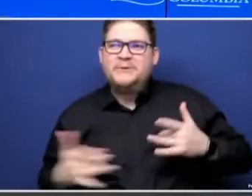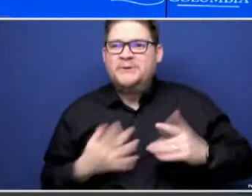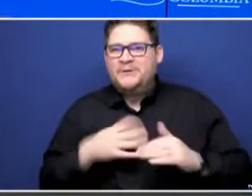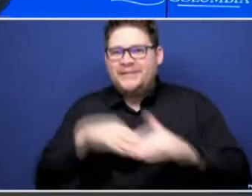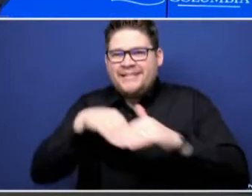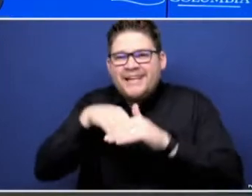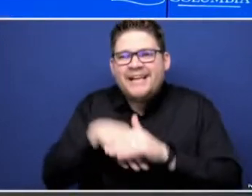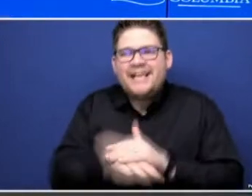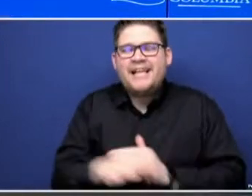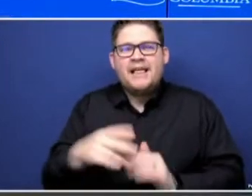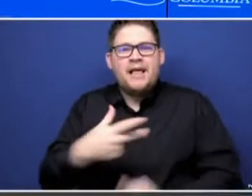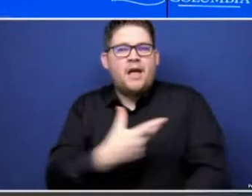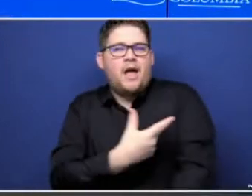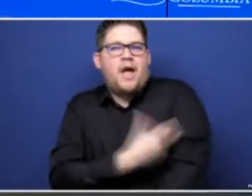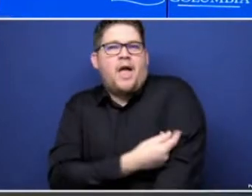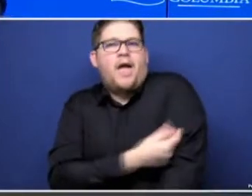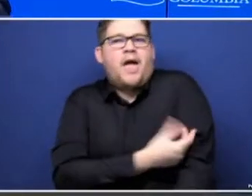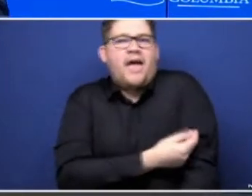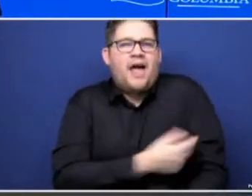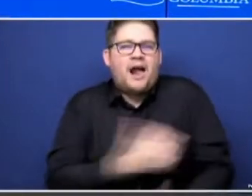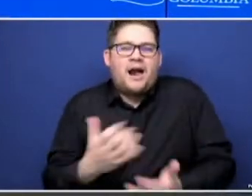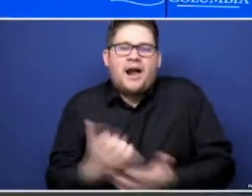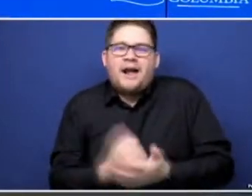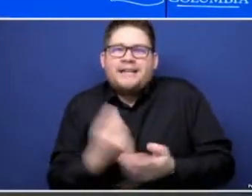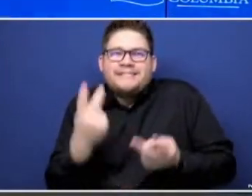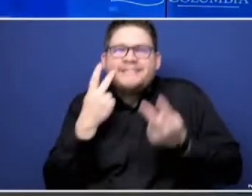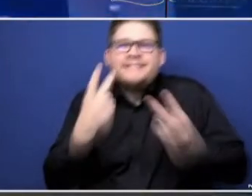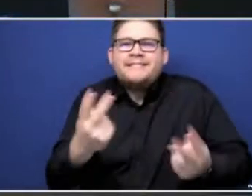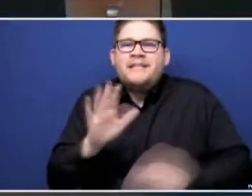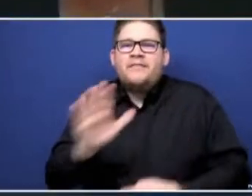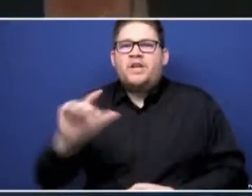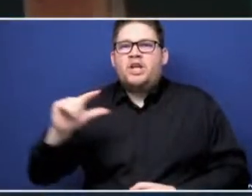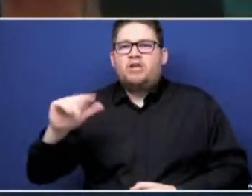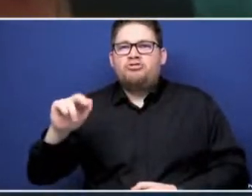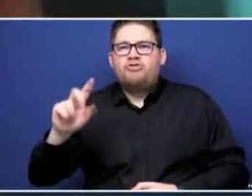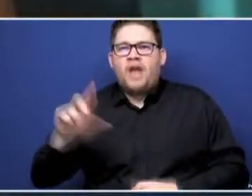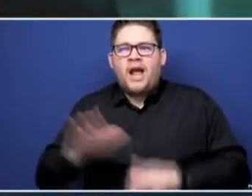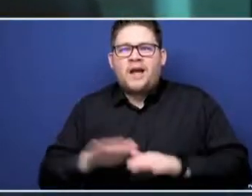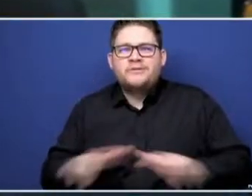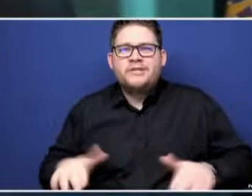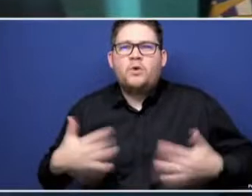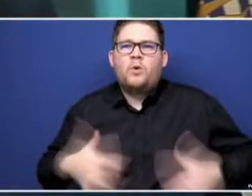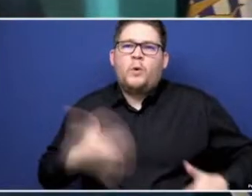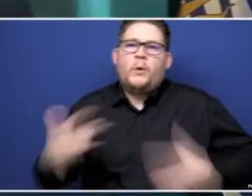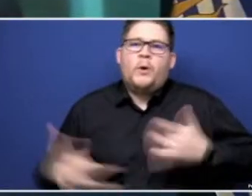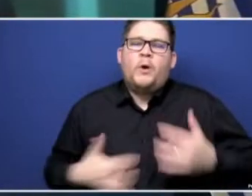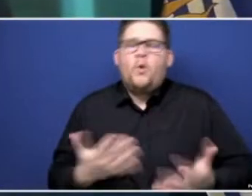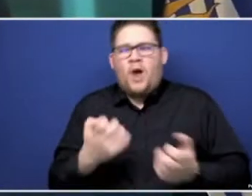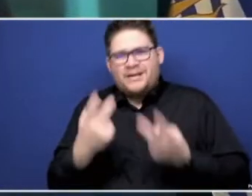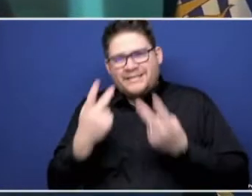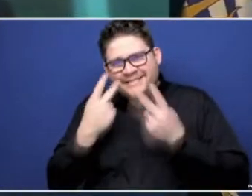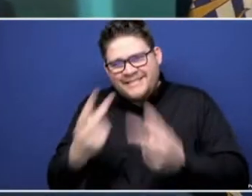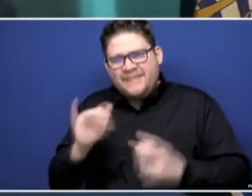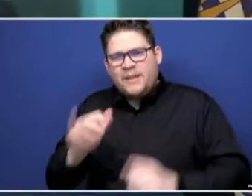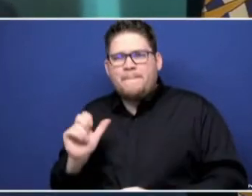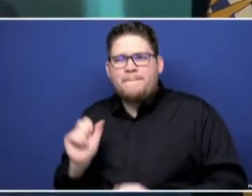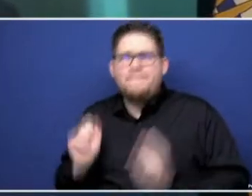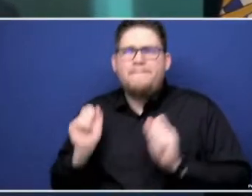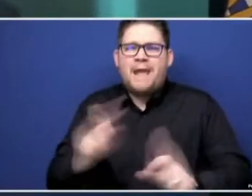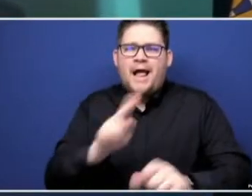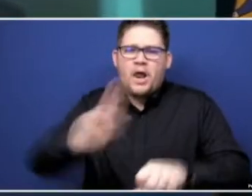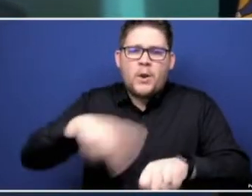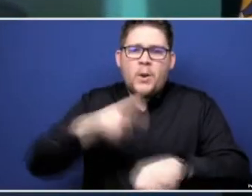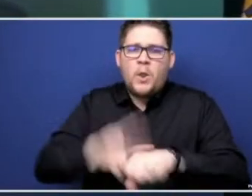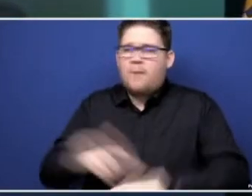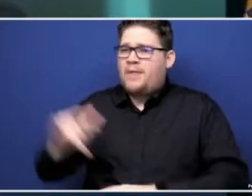want it to be. So I'll ask Kathy to say a few words as well. Thank you, Premier Horgan, and I'm pleased to be here today with you and Dr. Ballem and